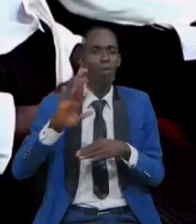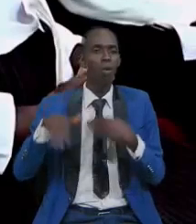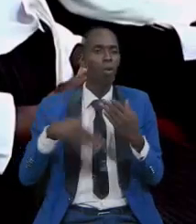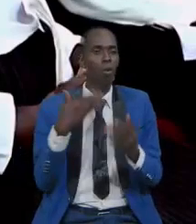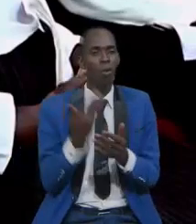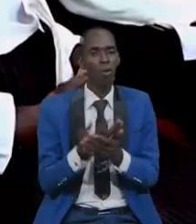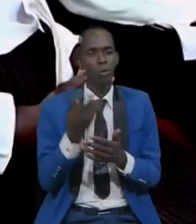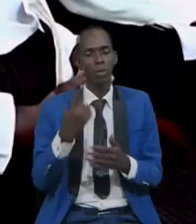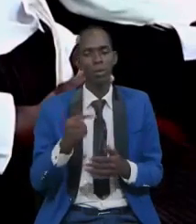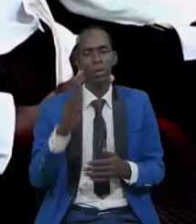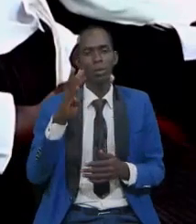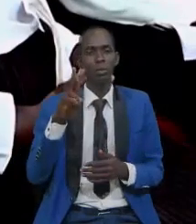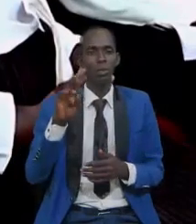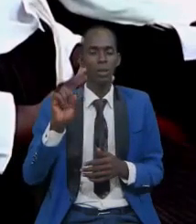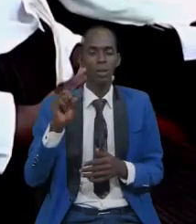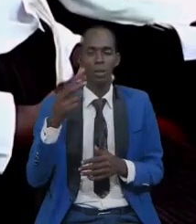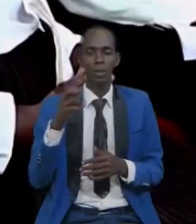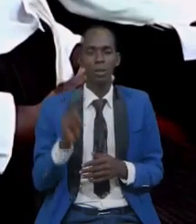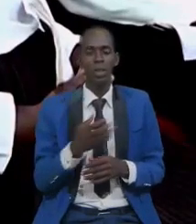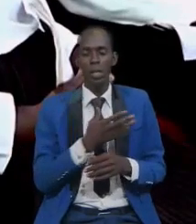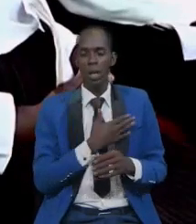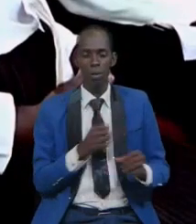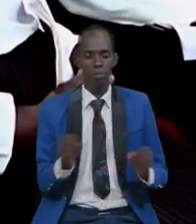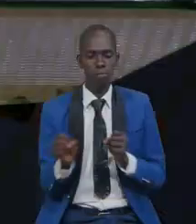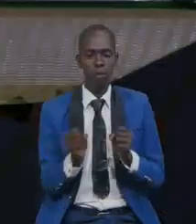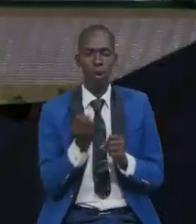off his leaves and